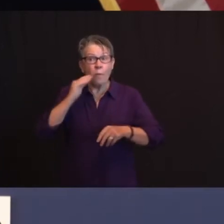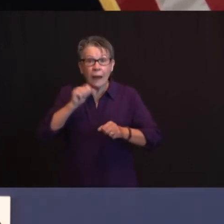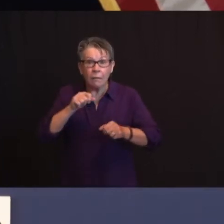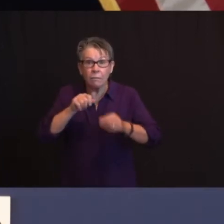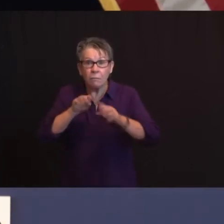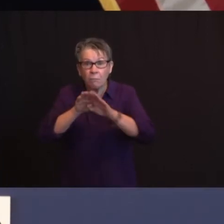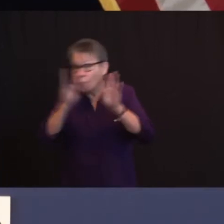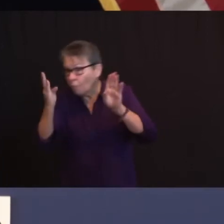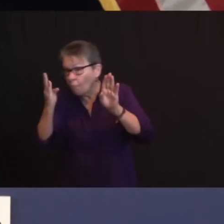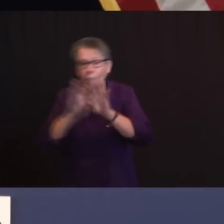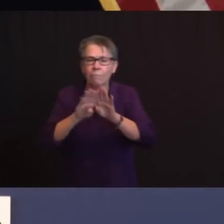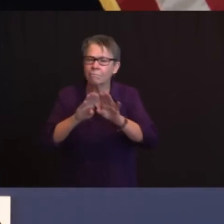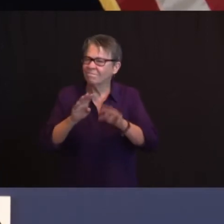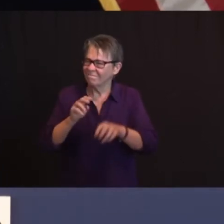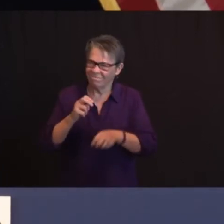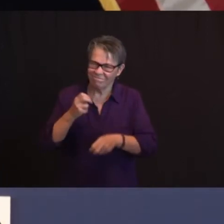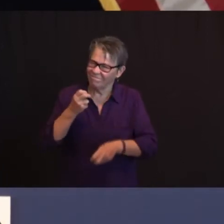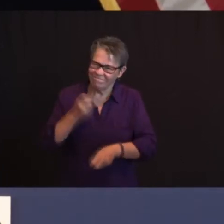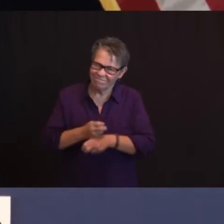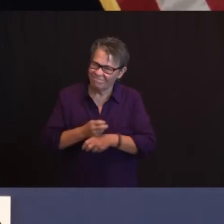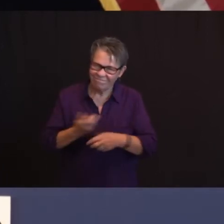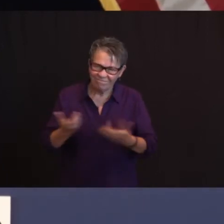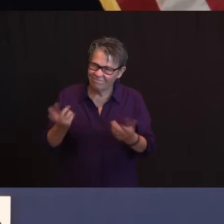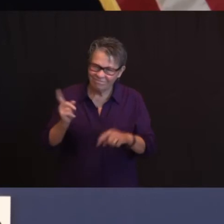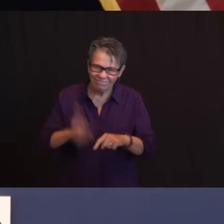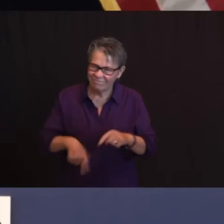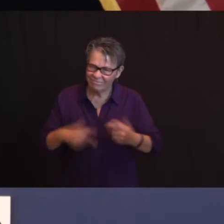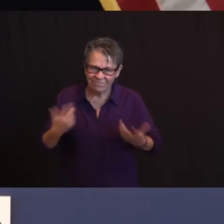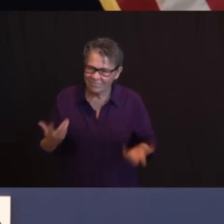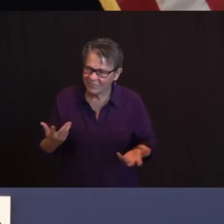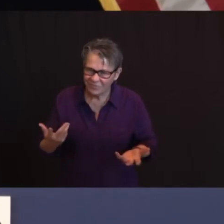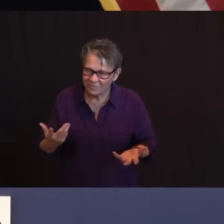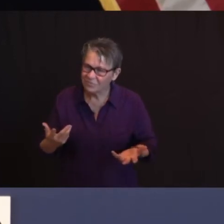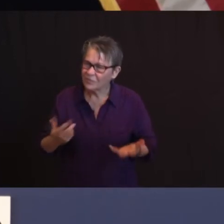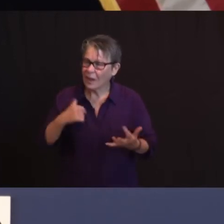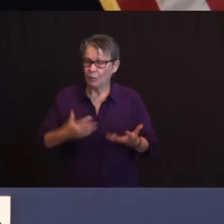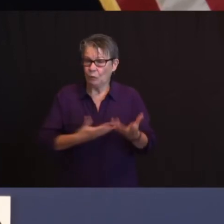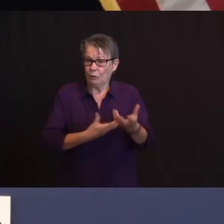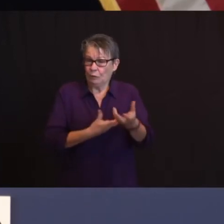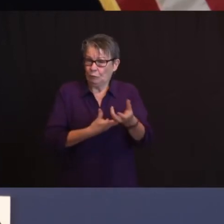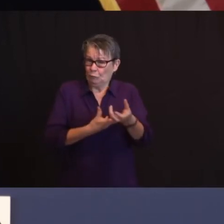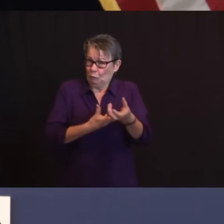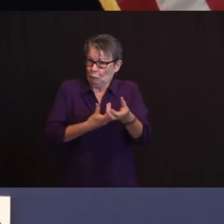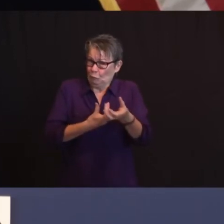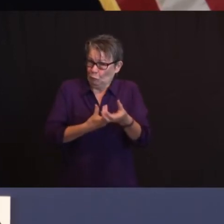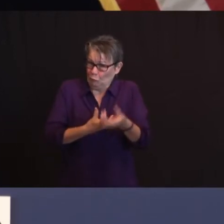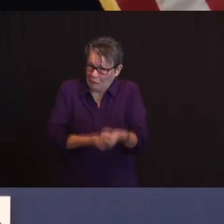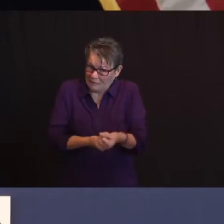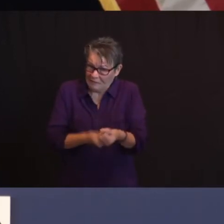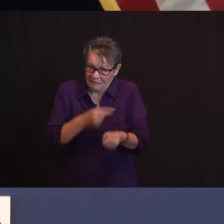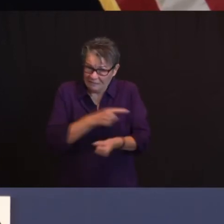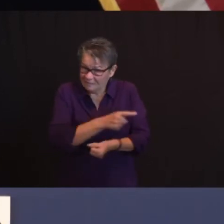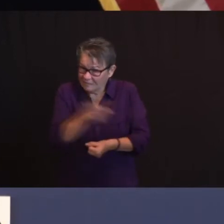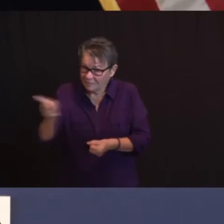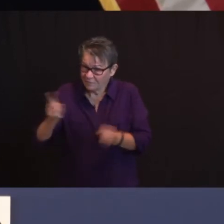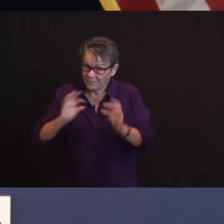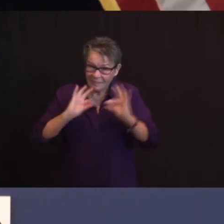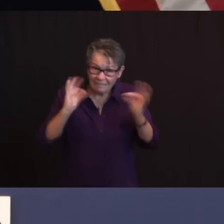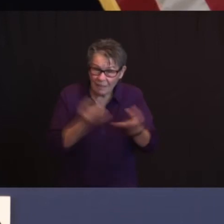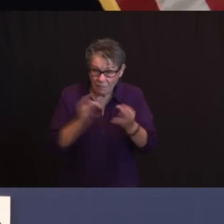rely on families and individuals to take that responsibility very seriously. And whether it's Thanksgiving or